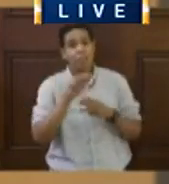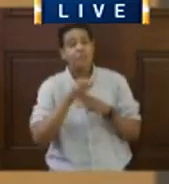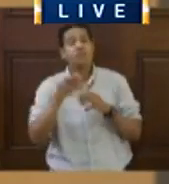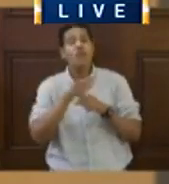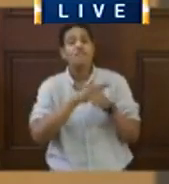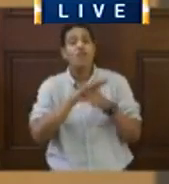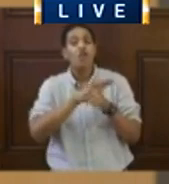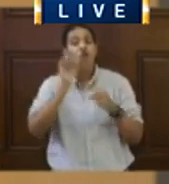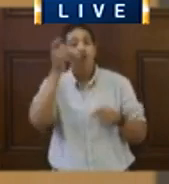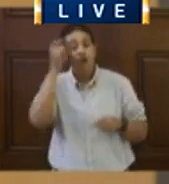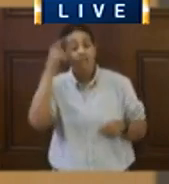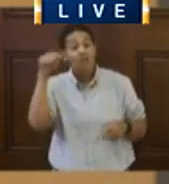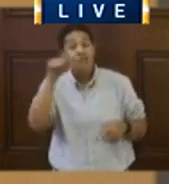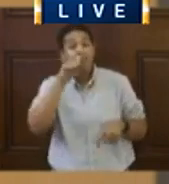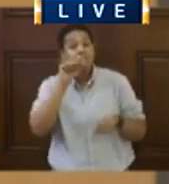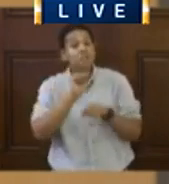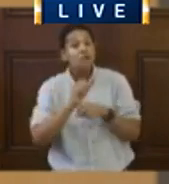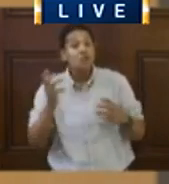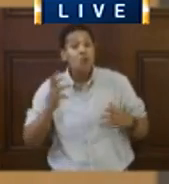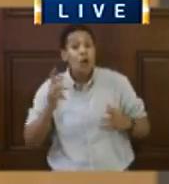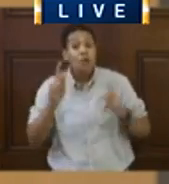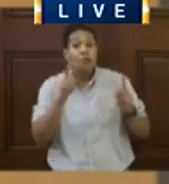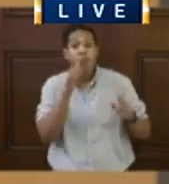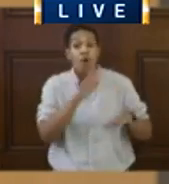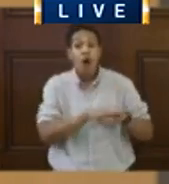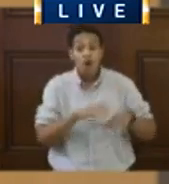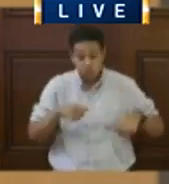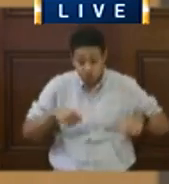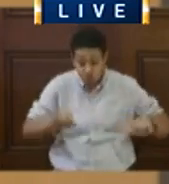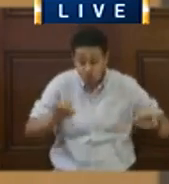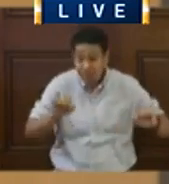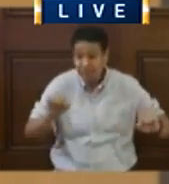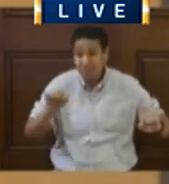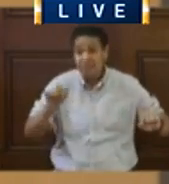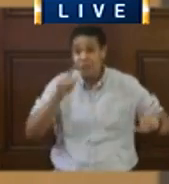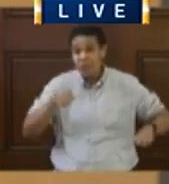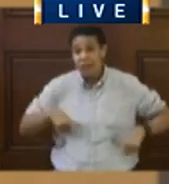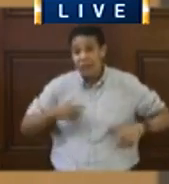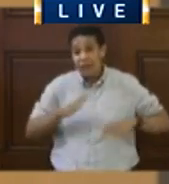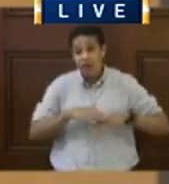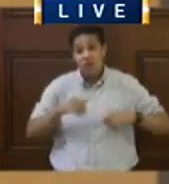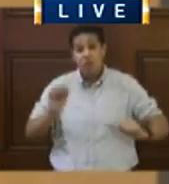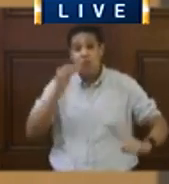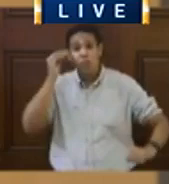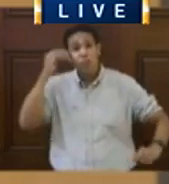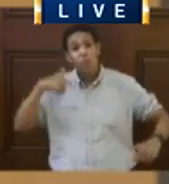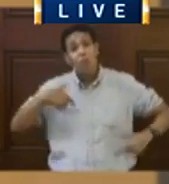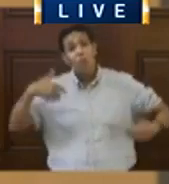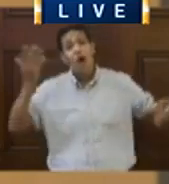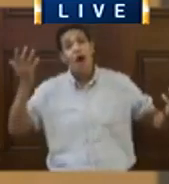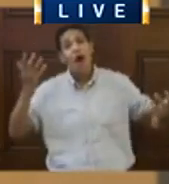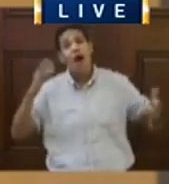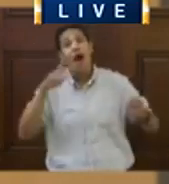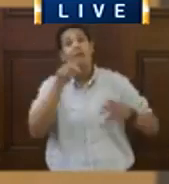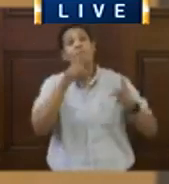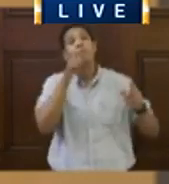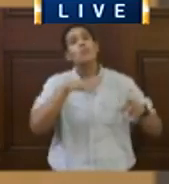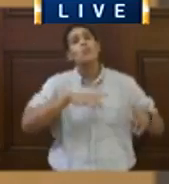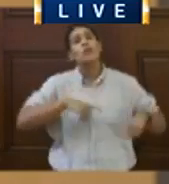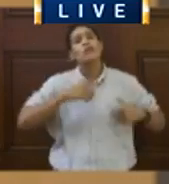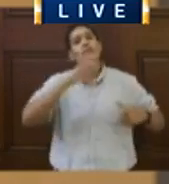them to ensure that people who are on the street and homeless and in infirmaries